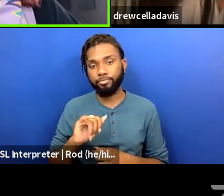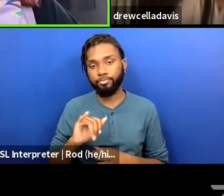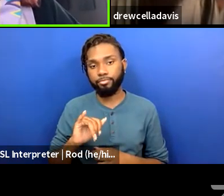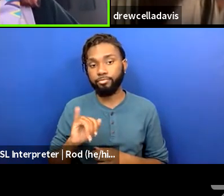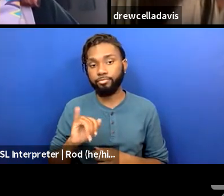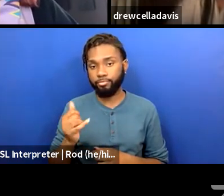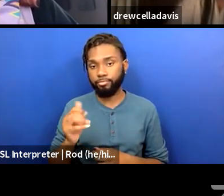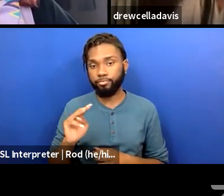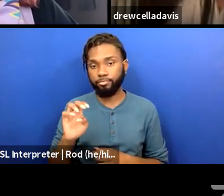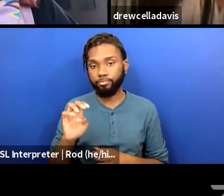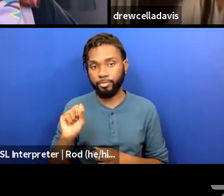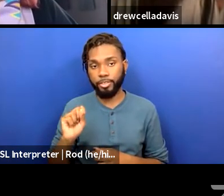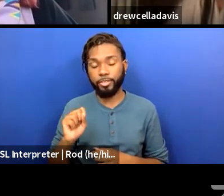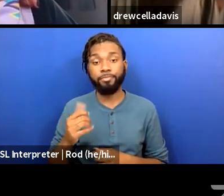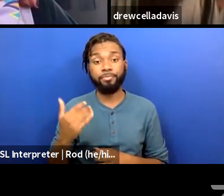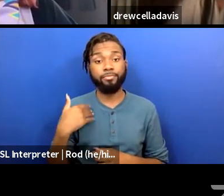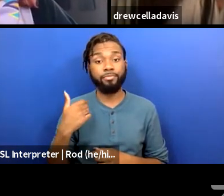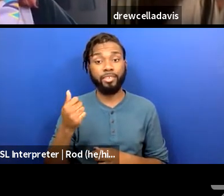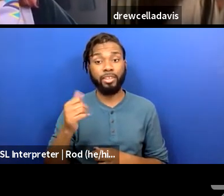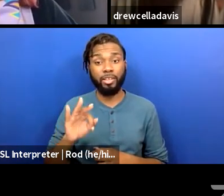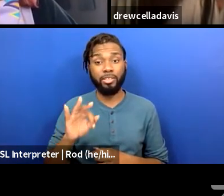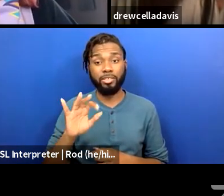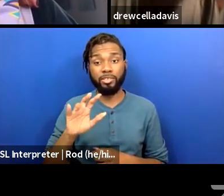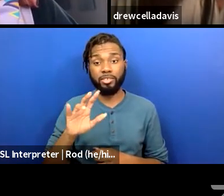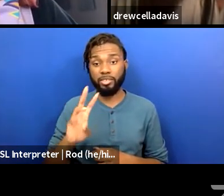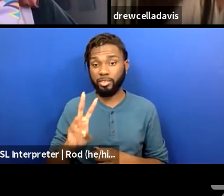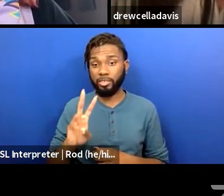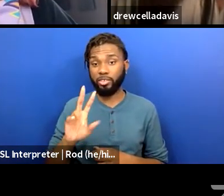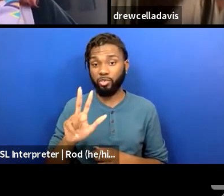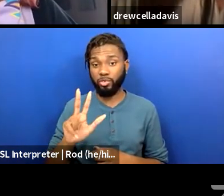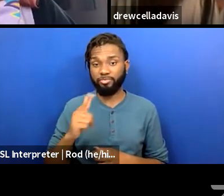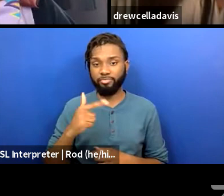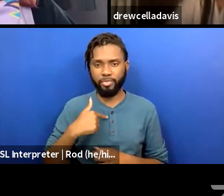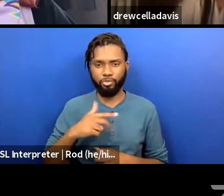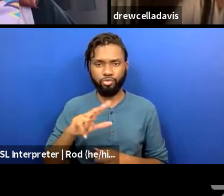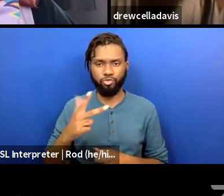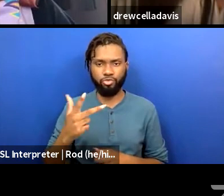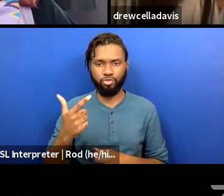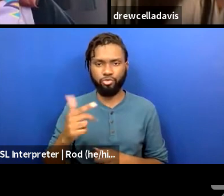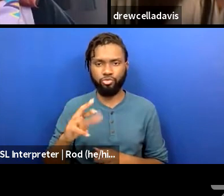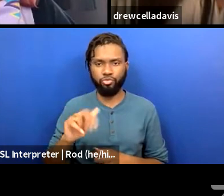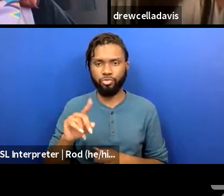In 1963, I was in third grade. And